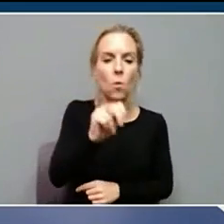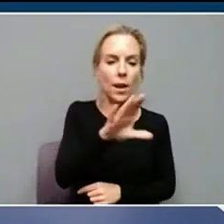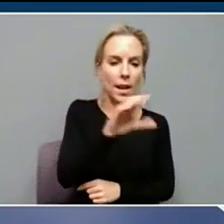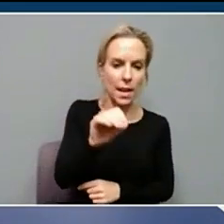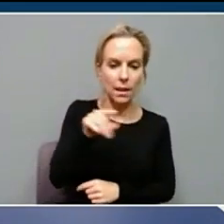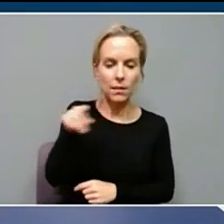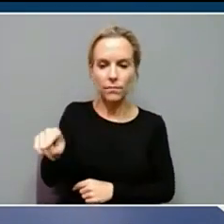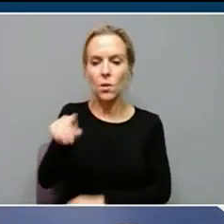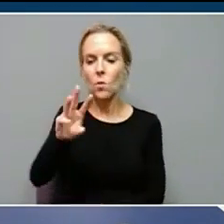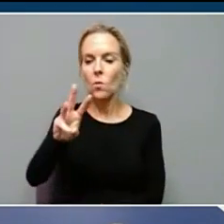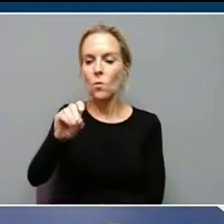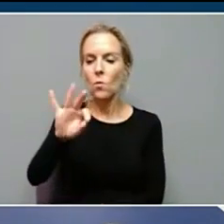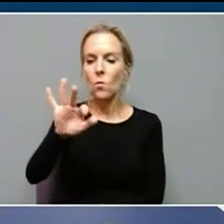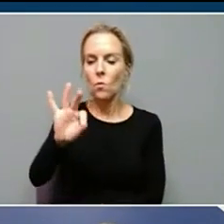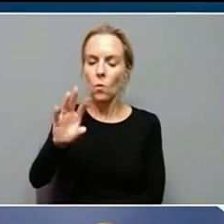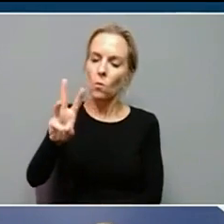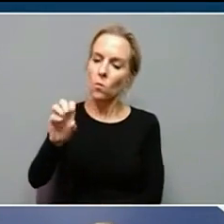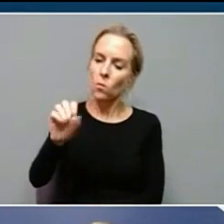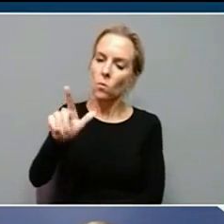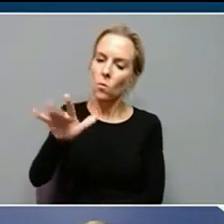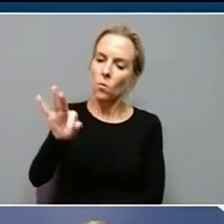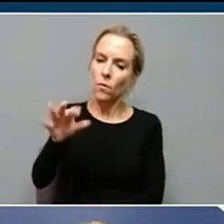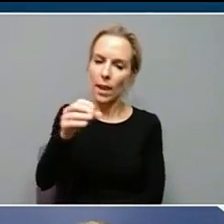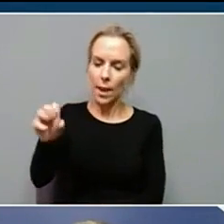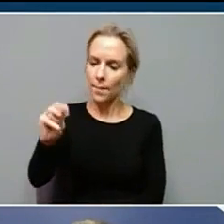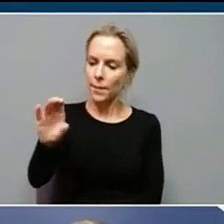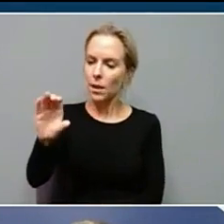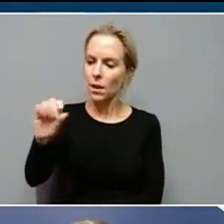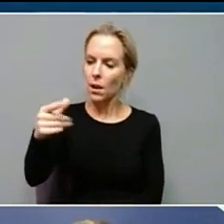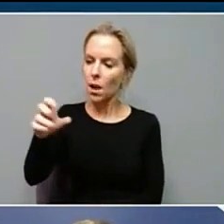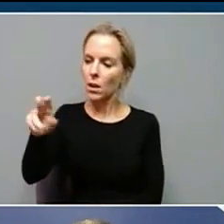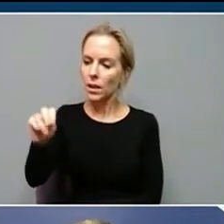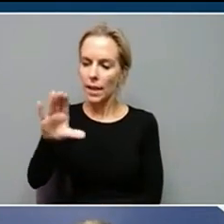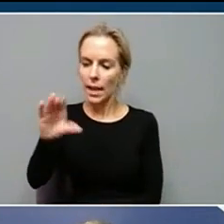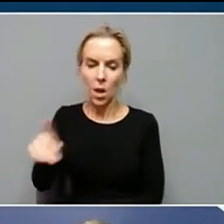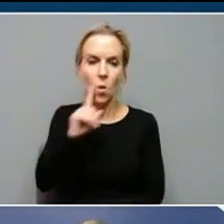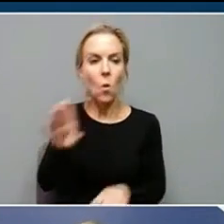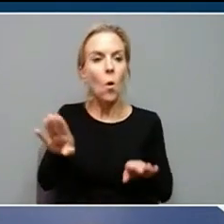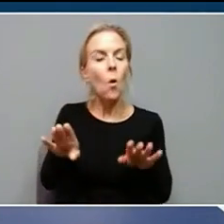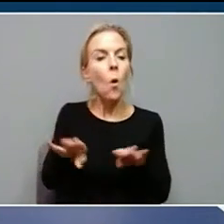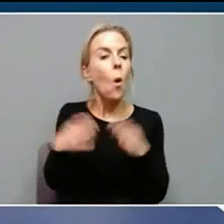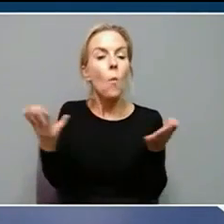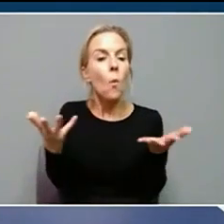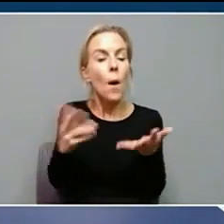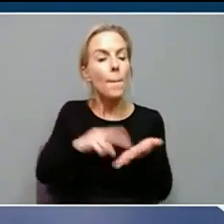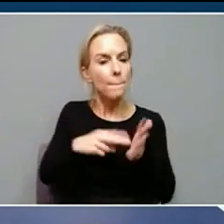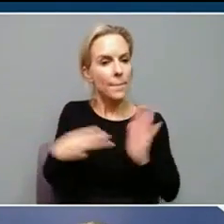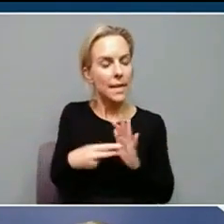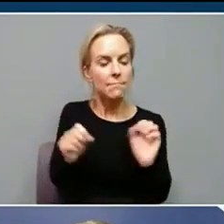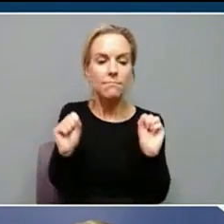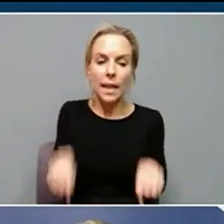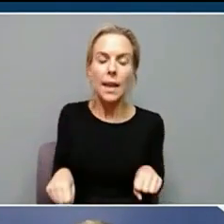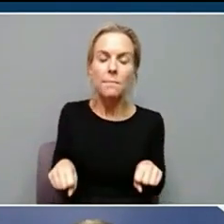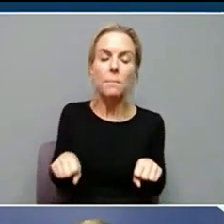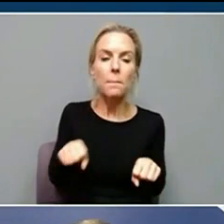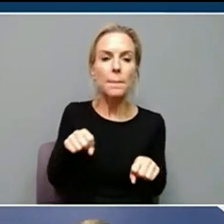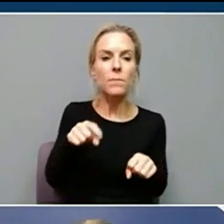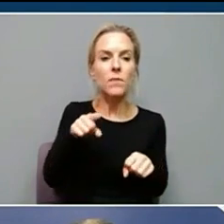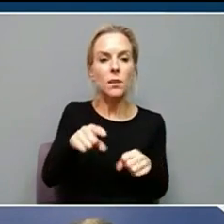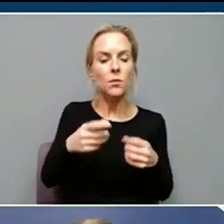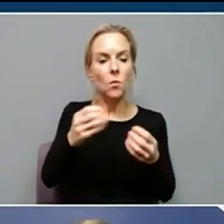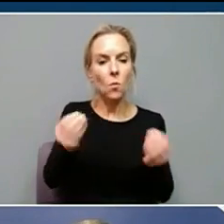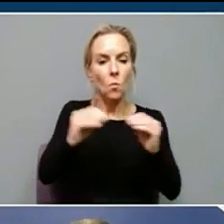County. Expanding the Mountain Parkway is going to open up communities to types of manufacturing and